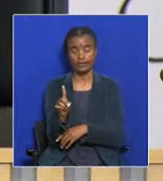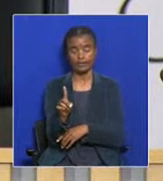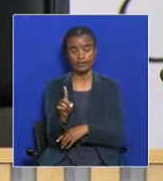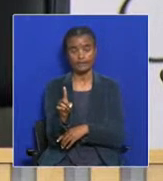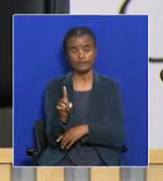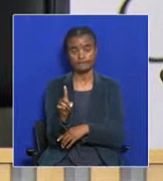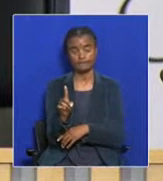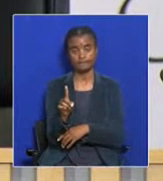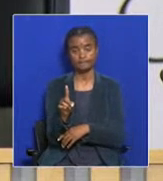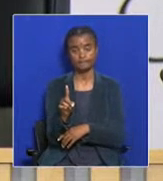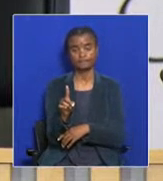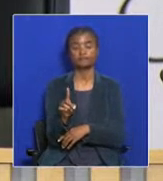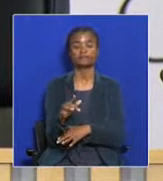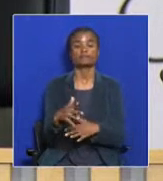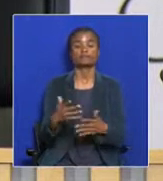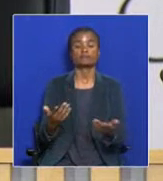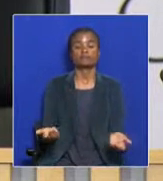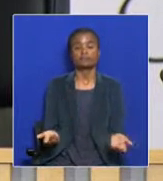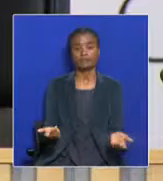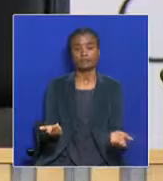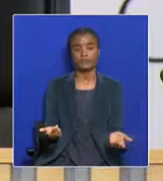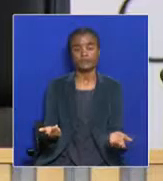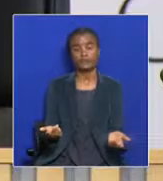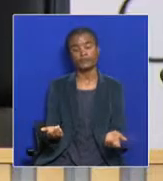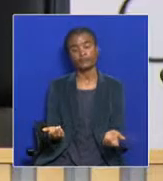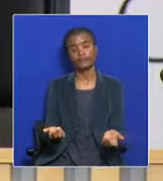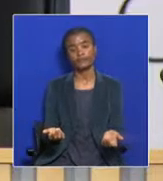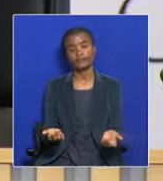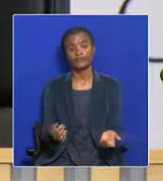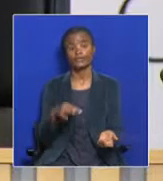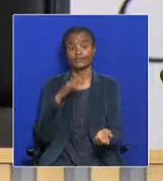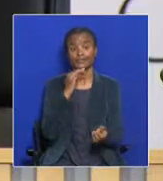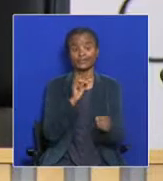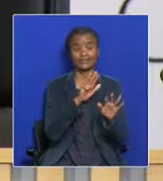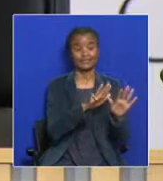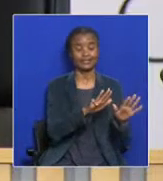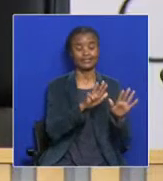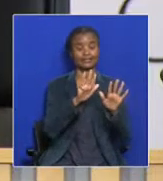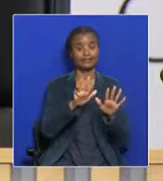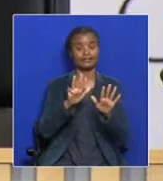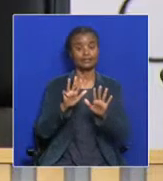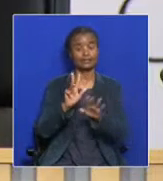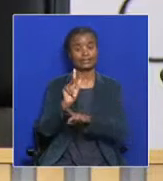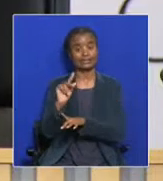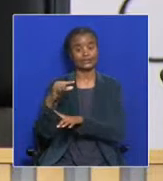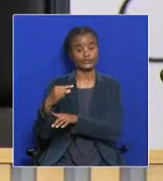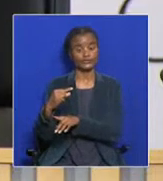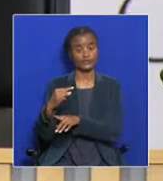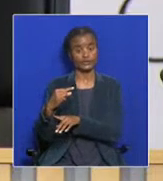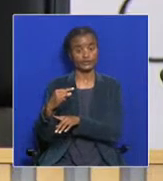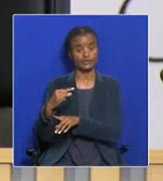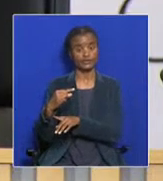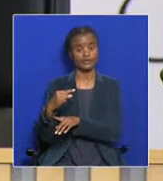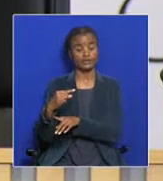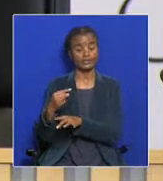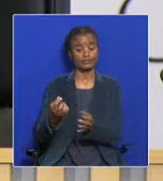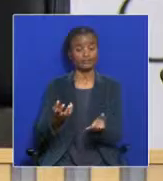So, in effect, this 999 kilos would have still been at Maiden Wharf in their